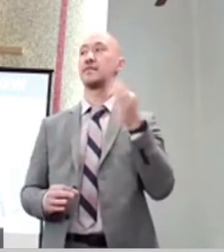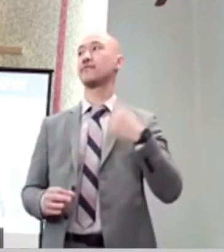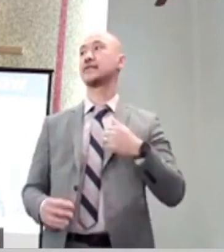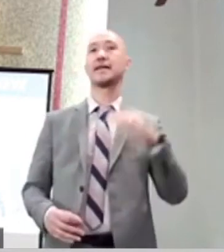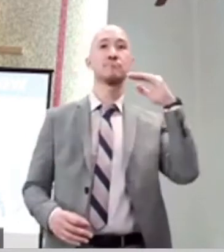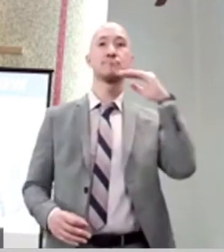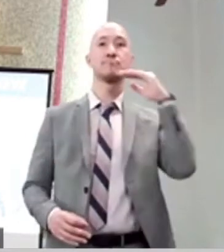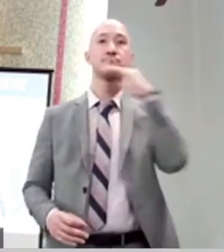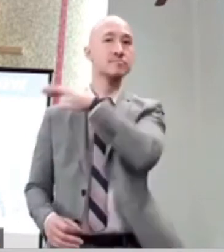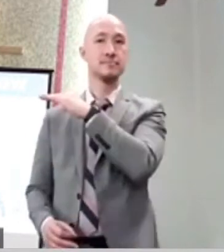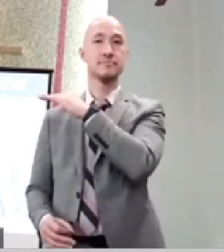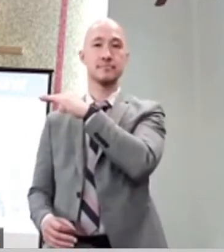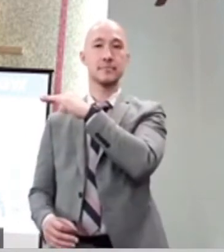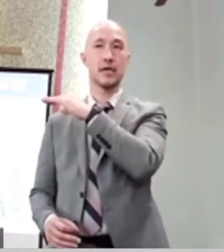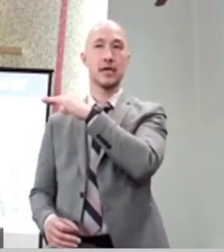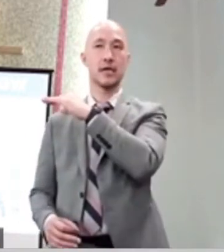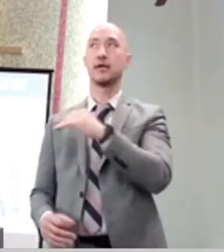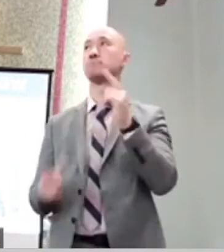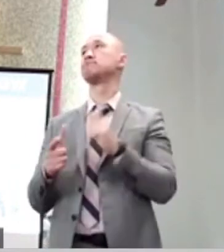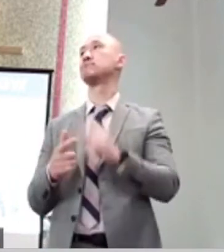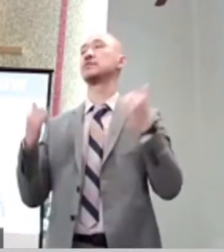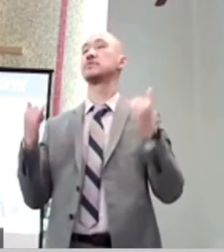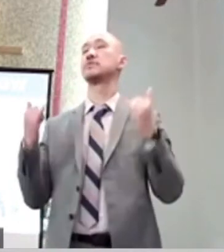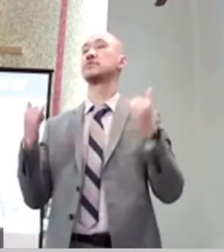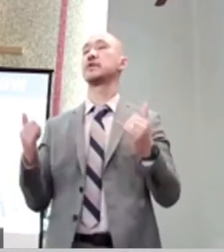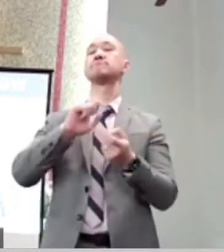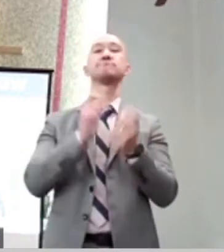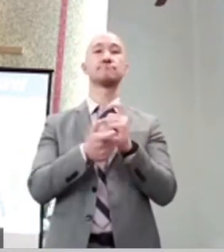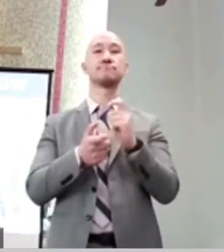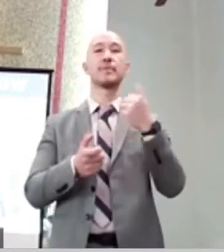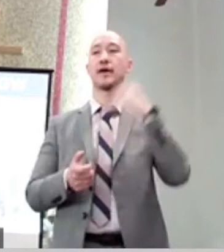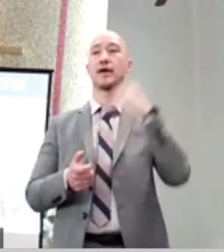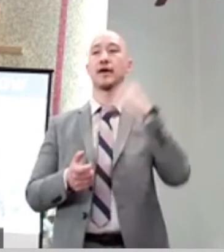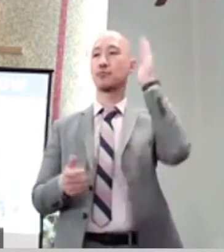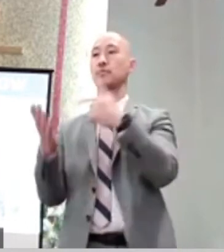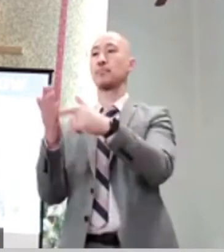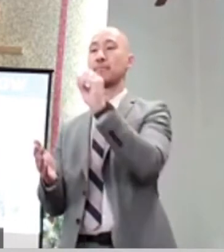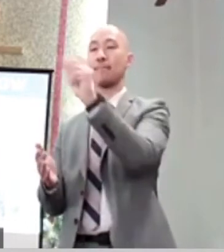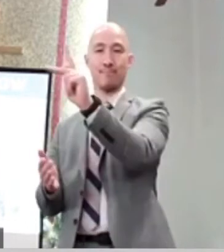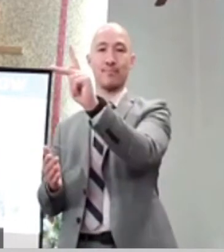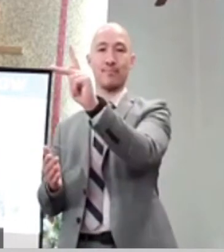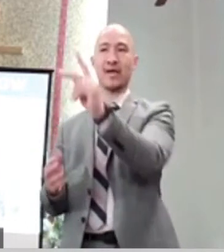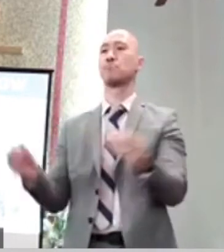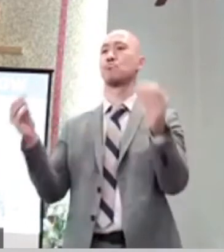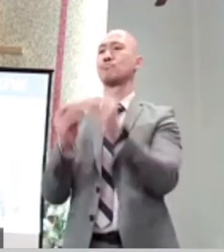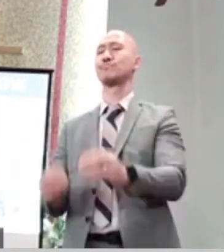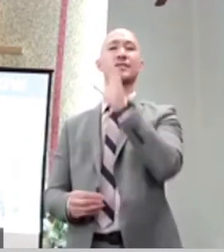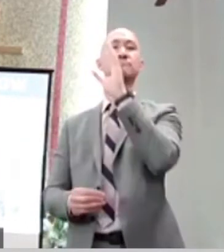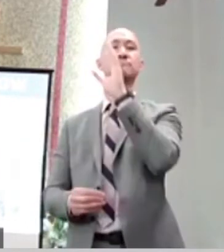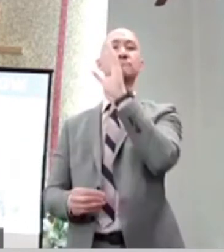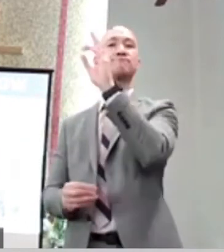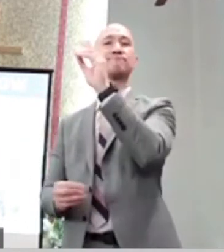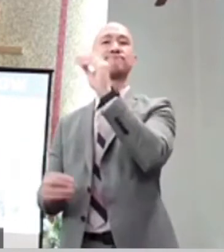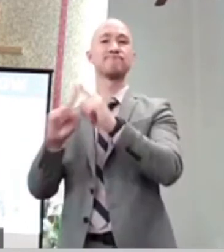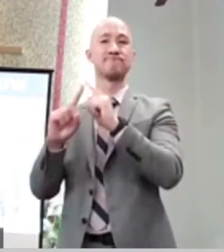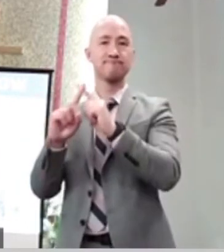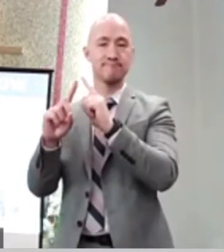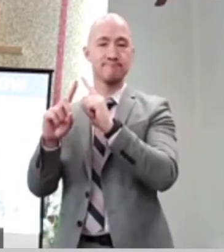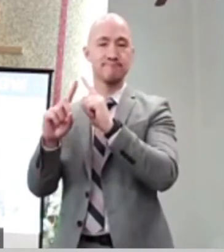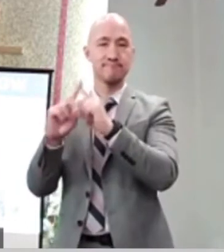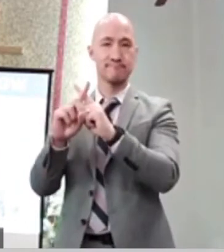have been able to back that up. That means he had a lot of money. He was very wealthy. Think about this now. Think about the